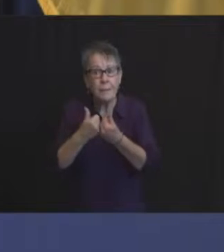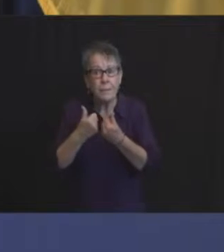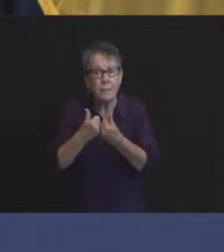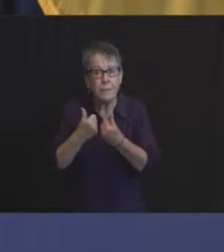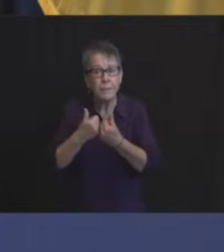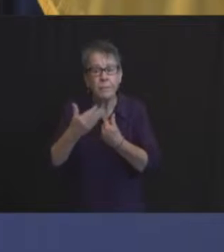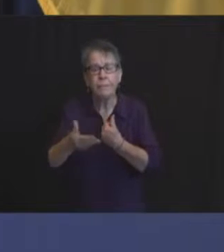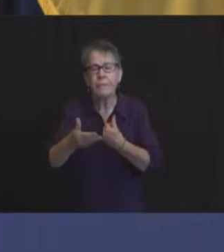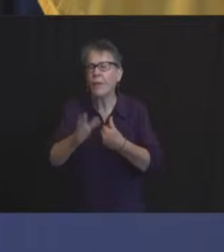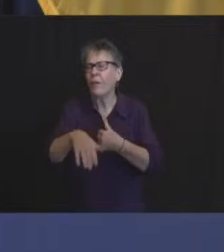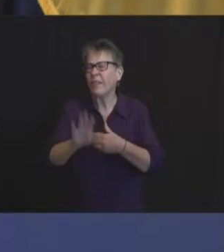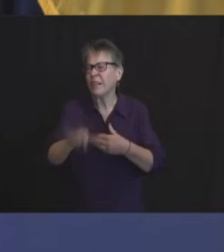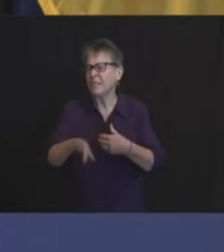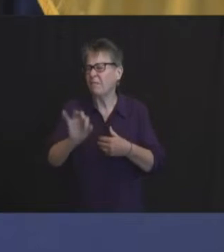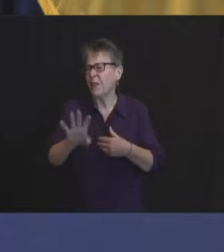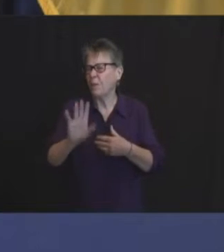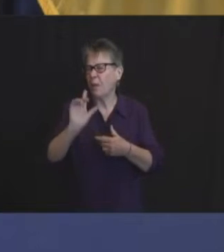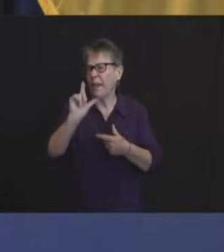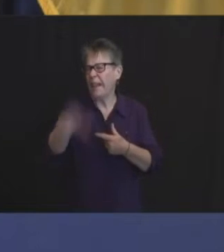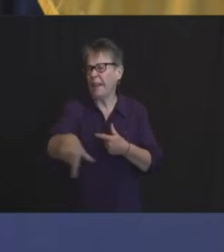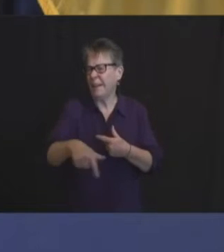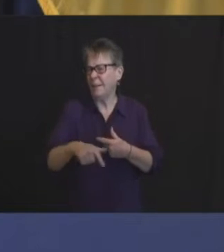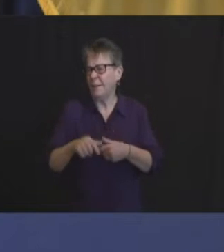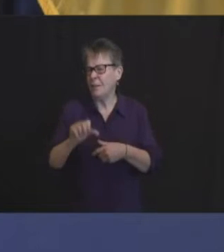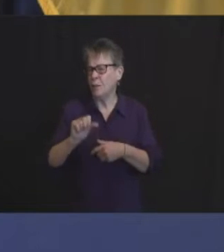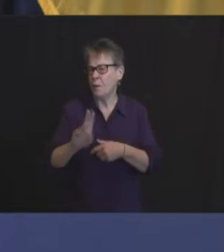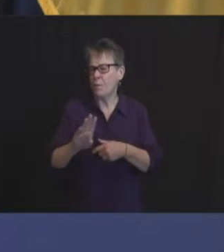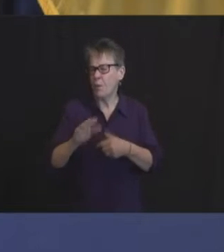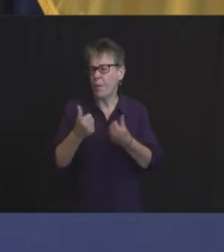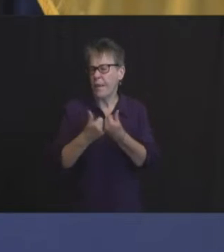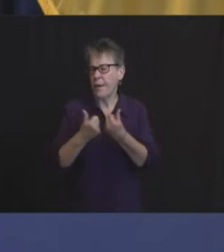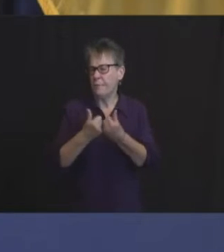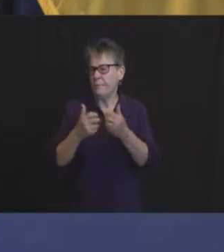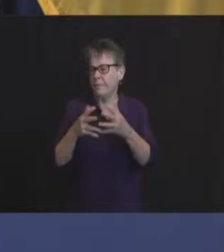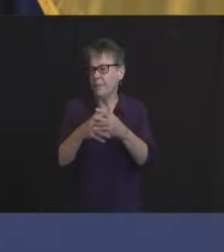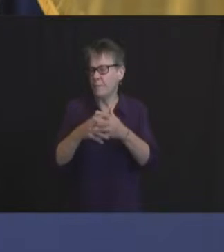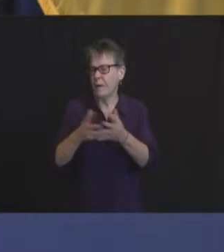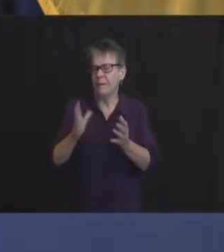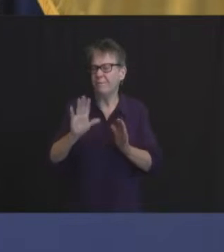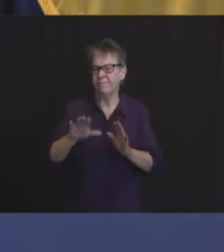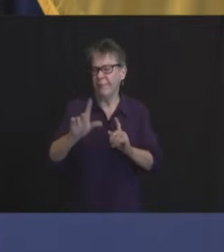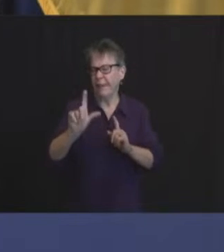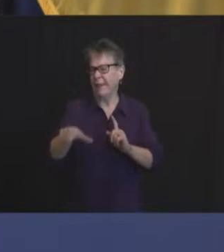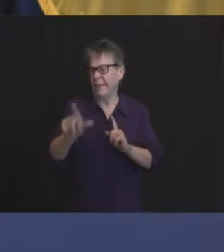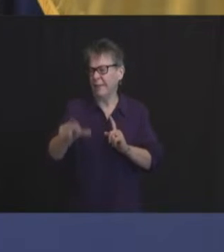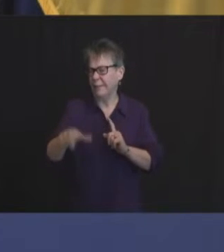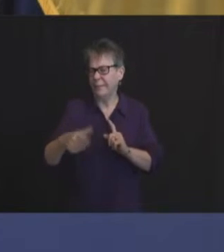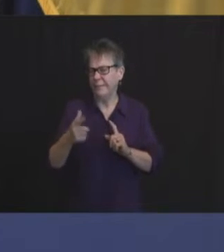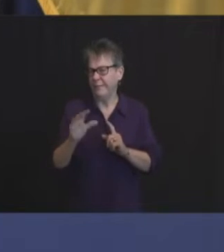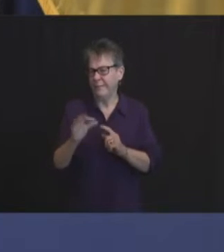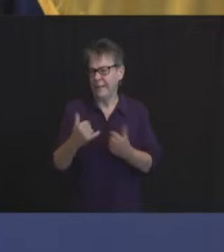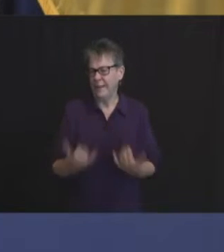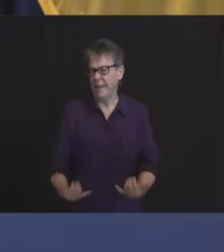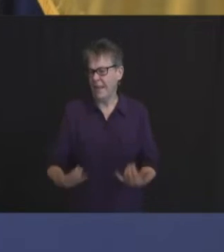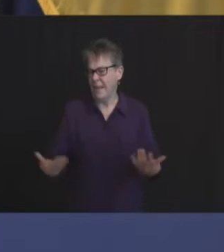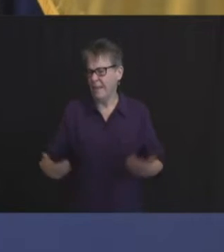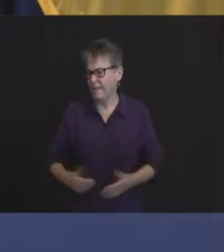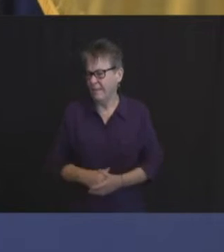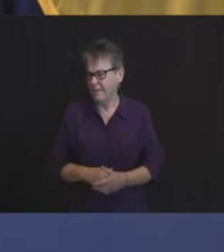makes the mistakes and call him Chris Pine, but of the over 1 million folks who have registered, here